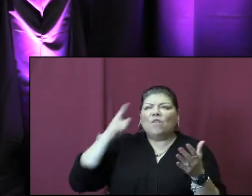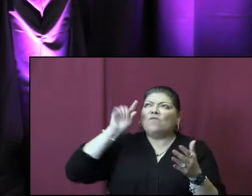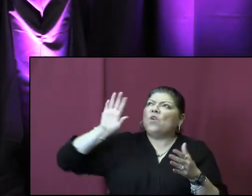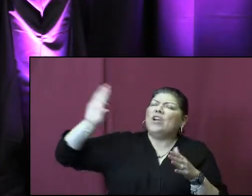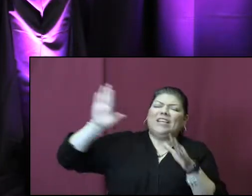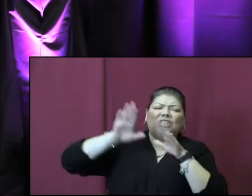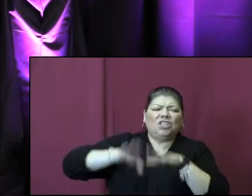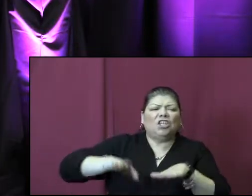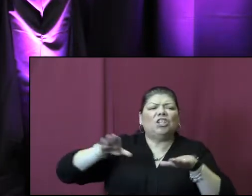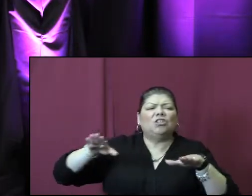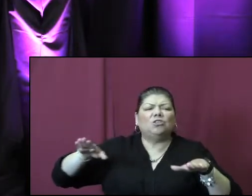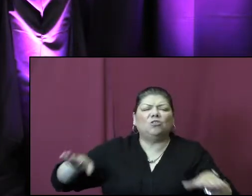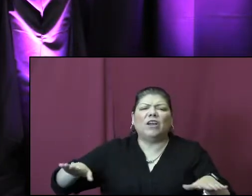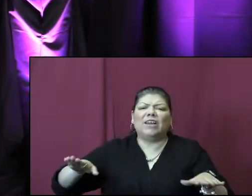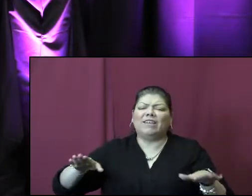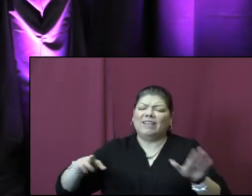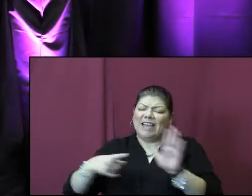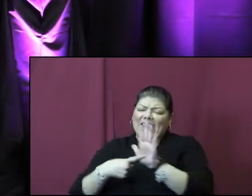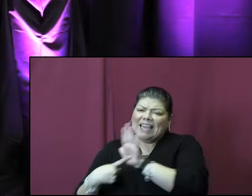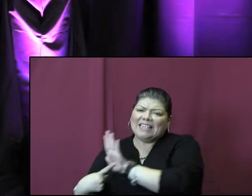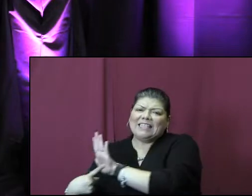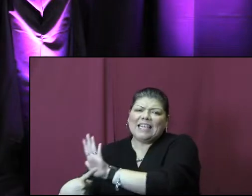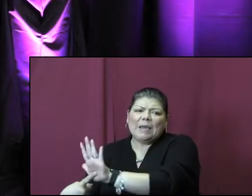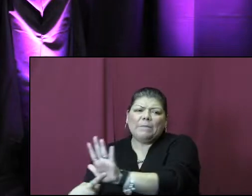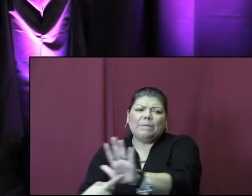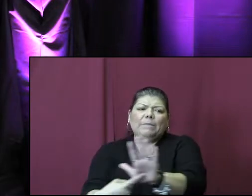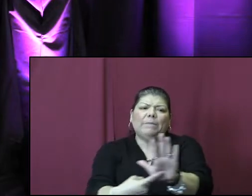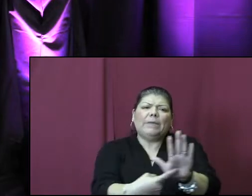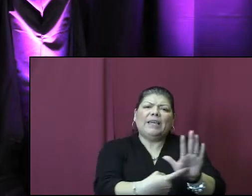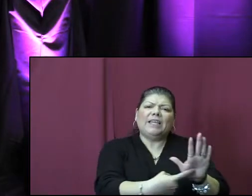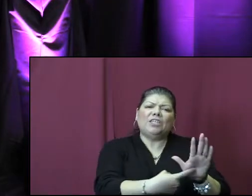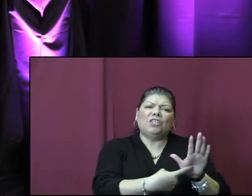the Lord for his children is to